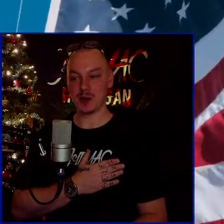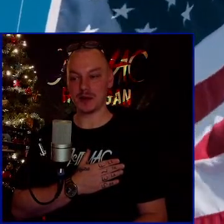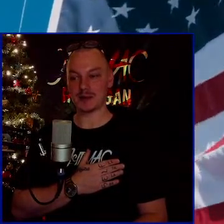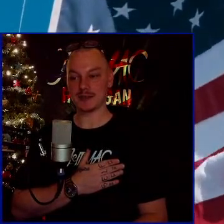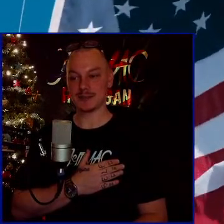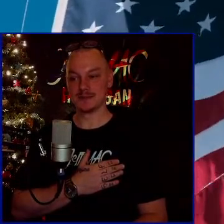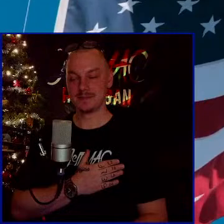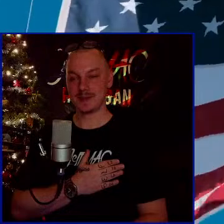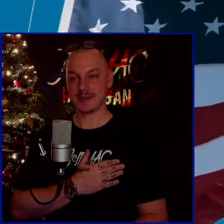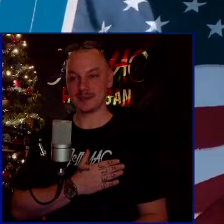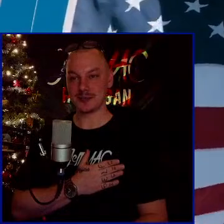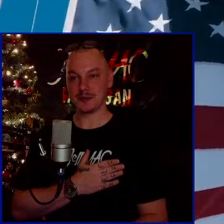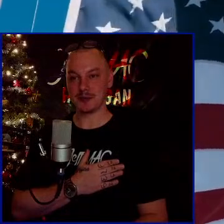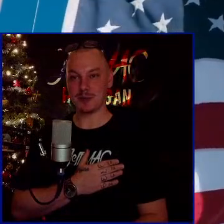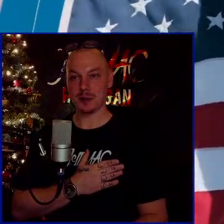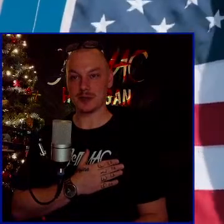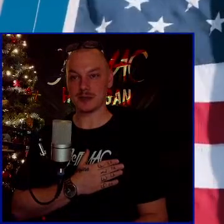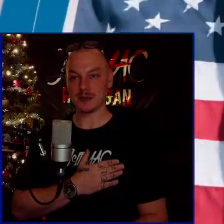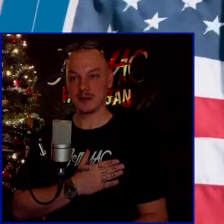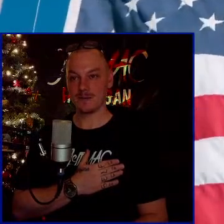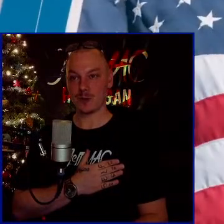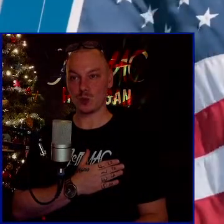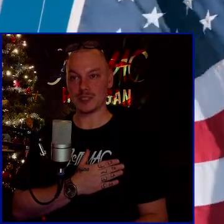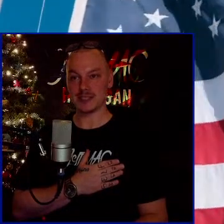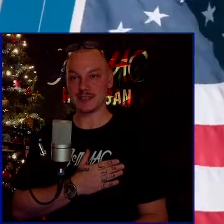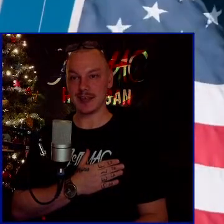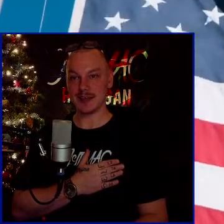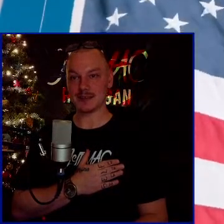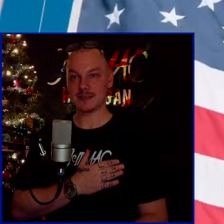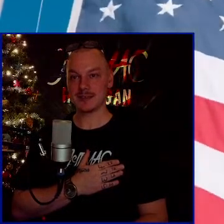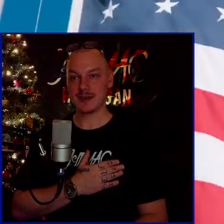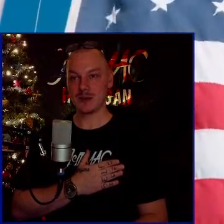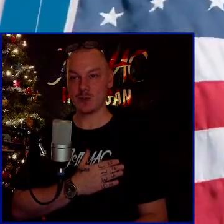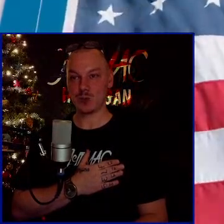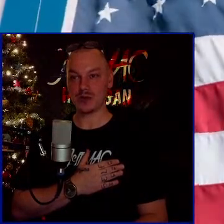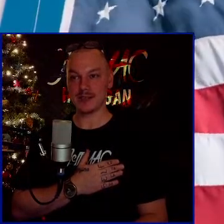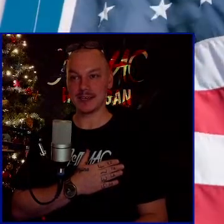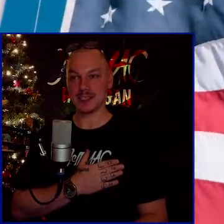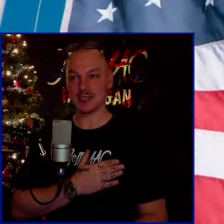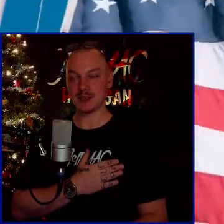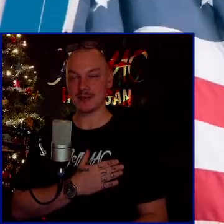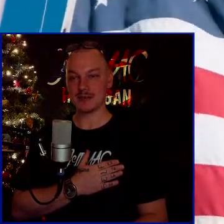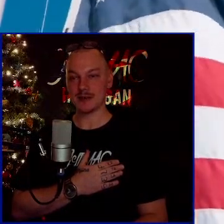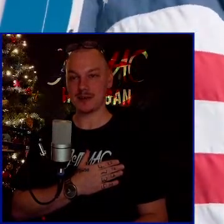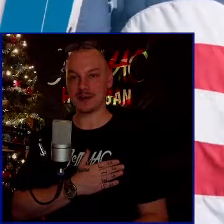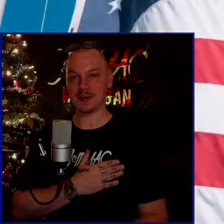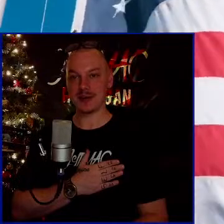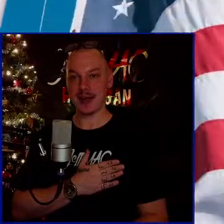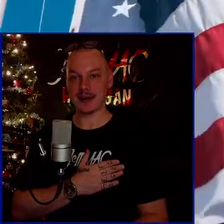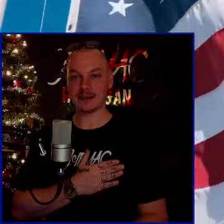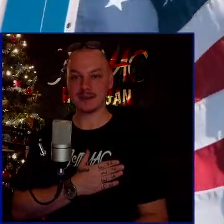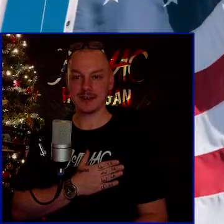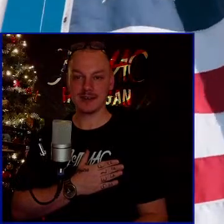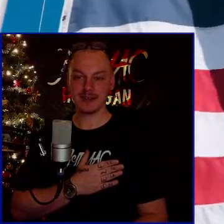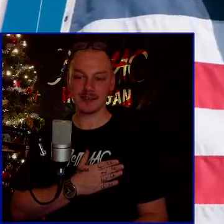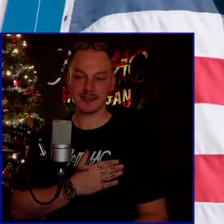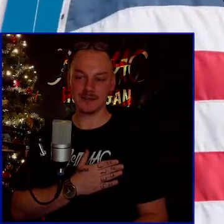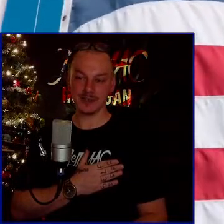of America and to the republic for which it stands, one nation, under